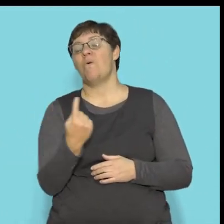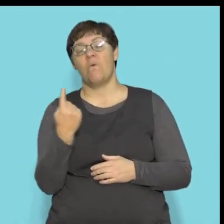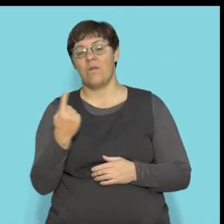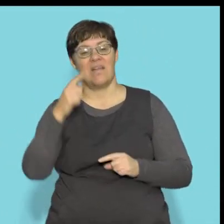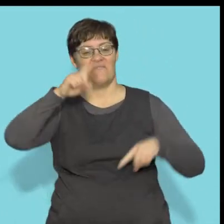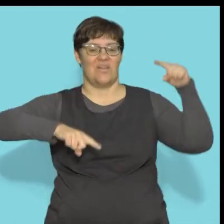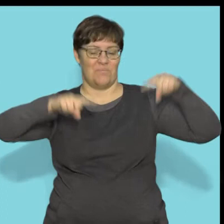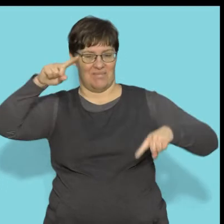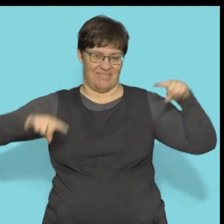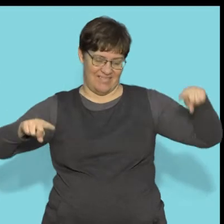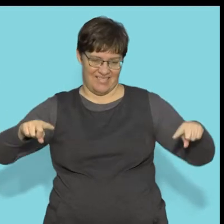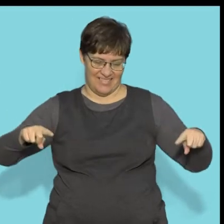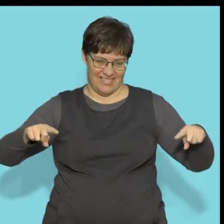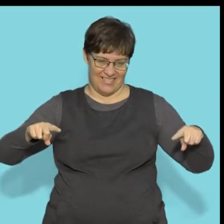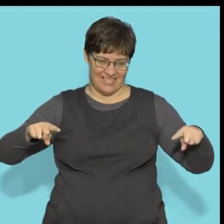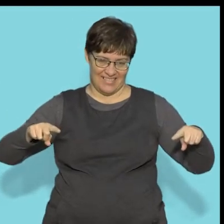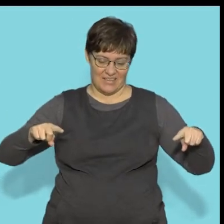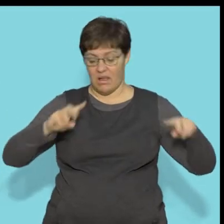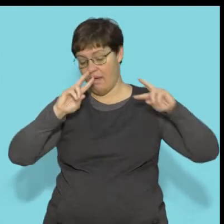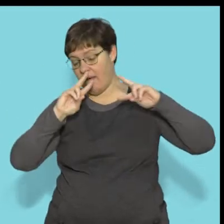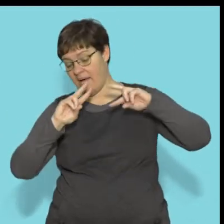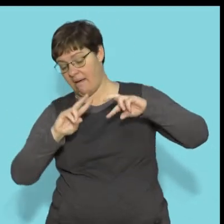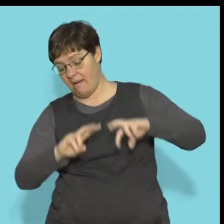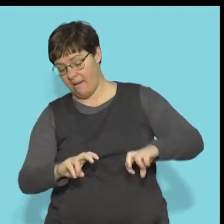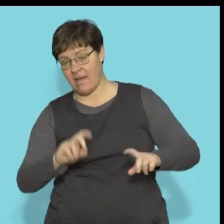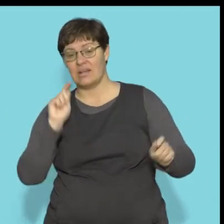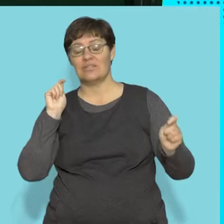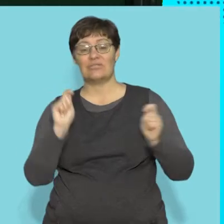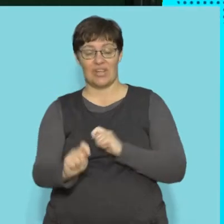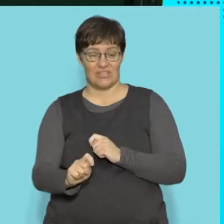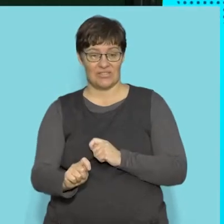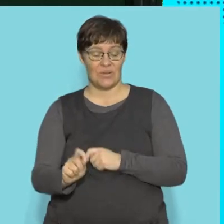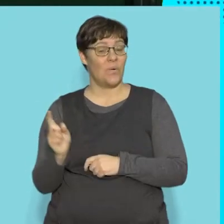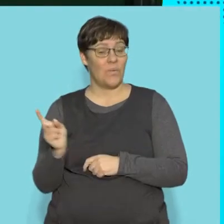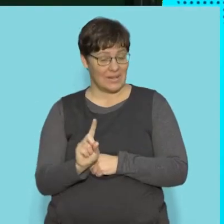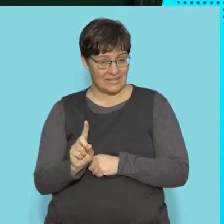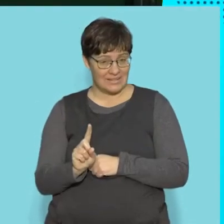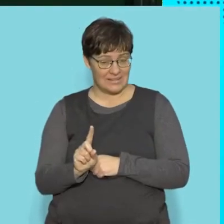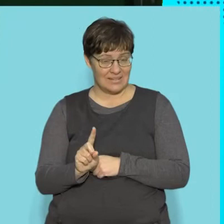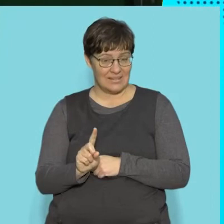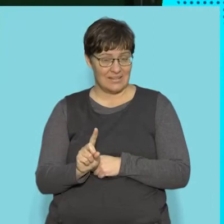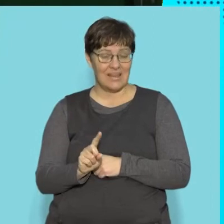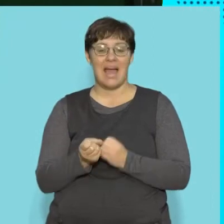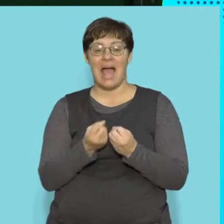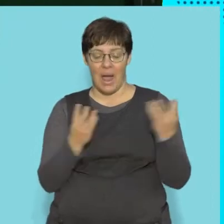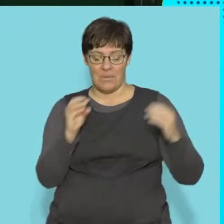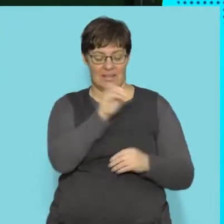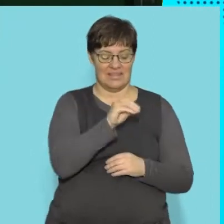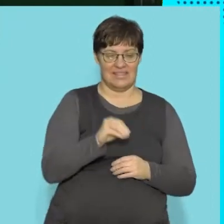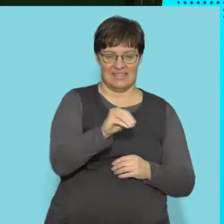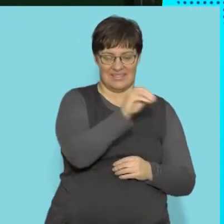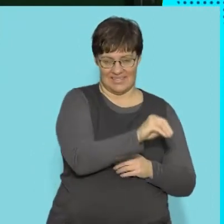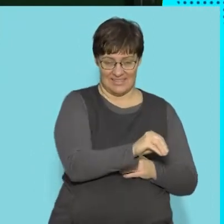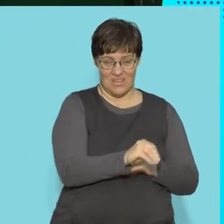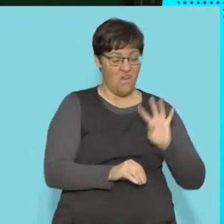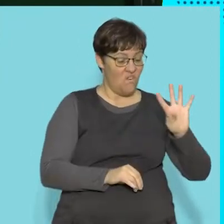only variable that our investigator changed, and that was number of seeds that